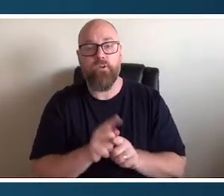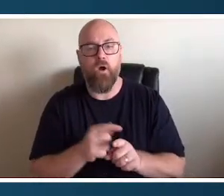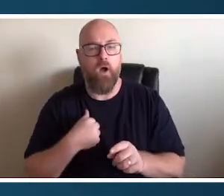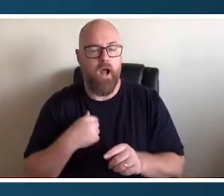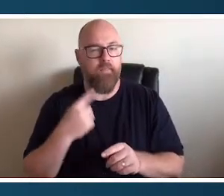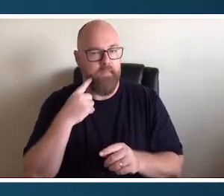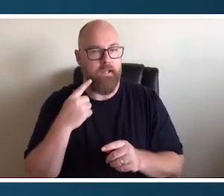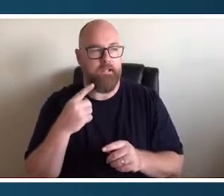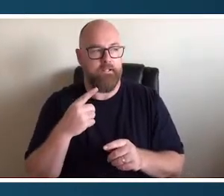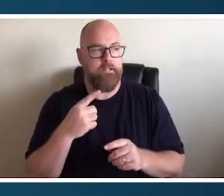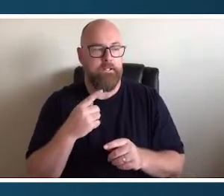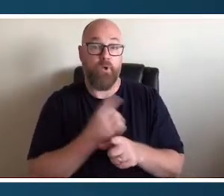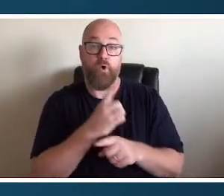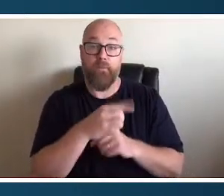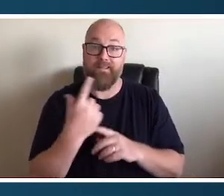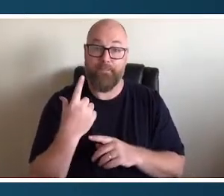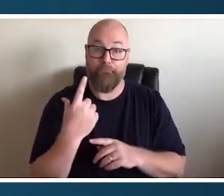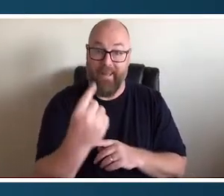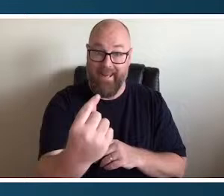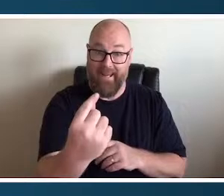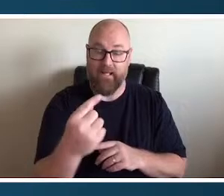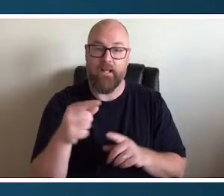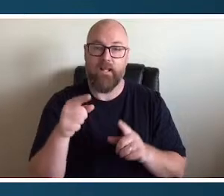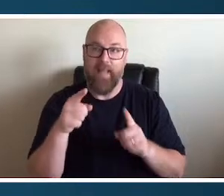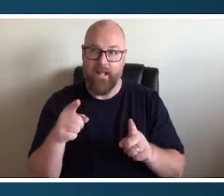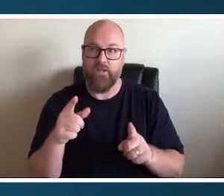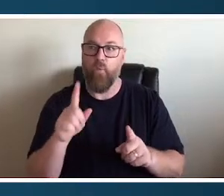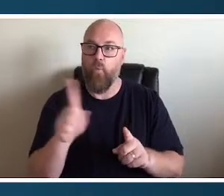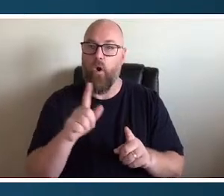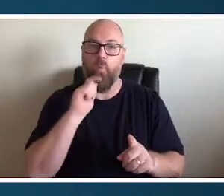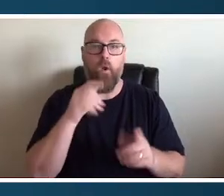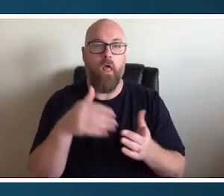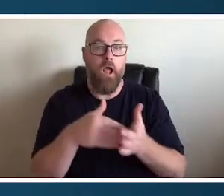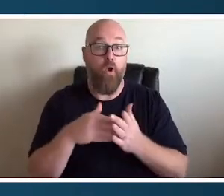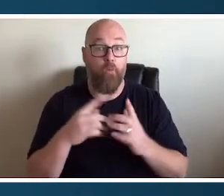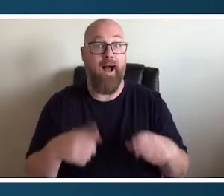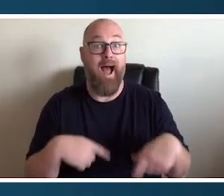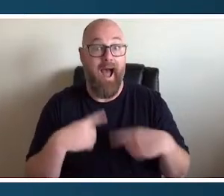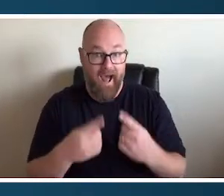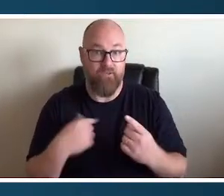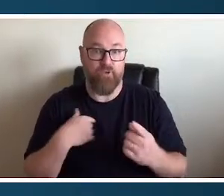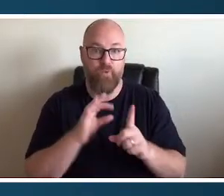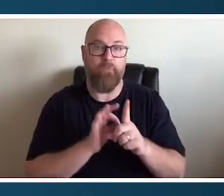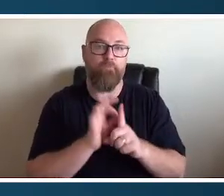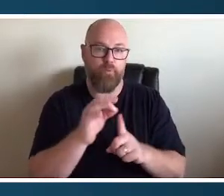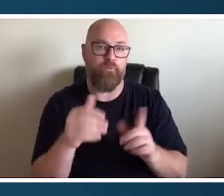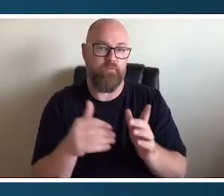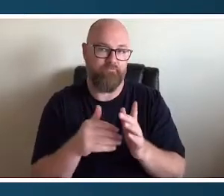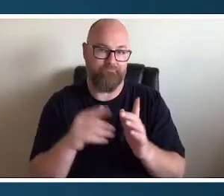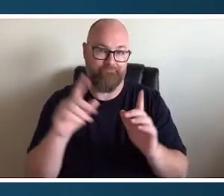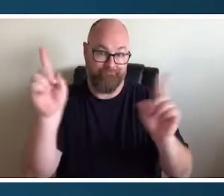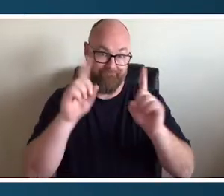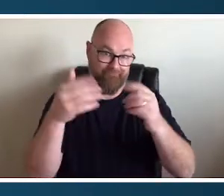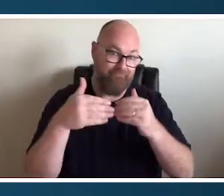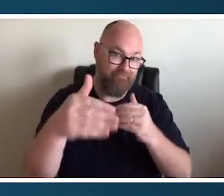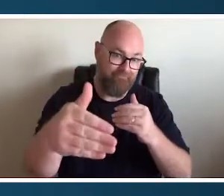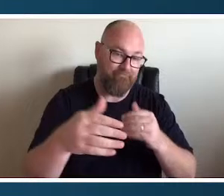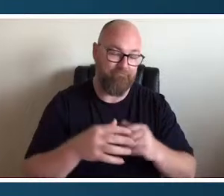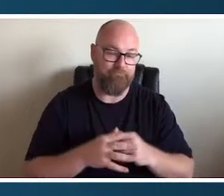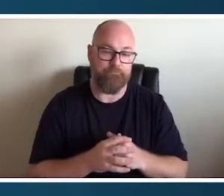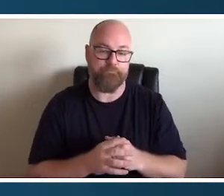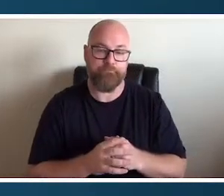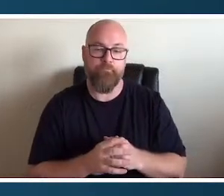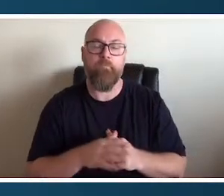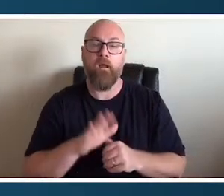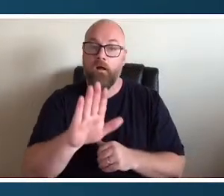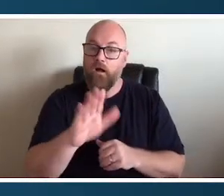that might be what will propel us forward today rather than in the last few years. I forgot to say, Russ,